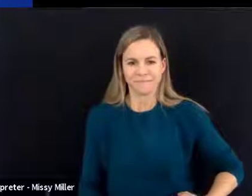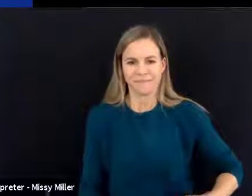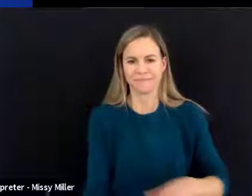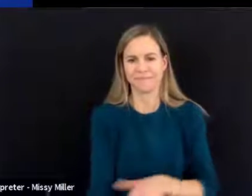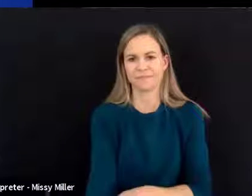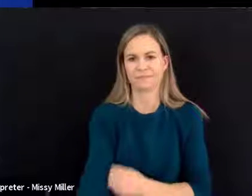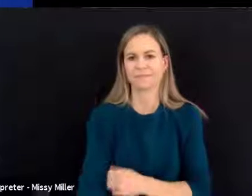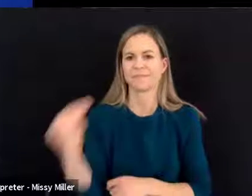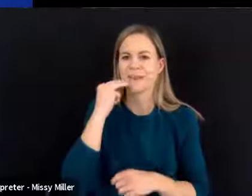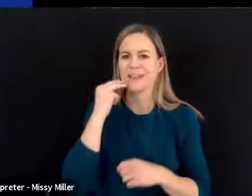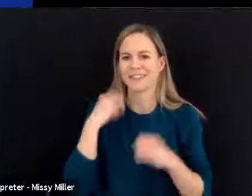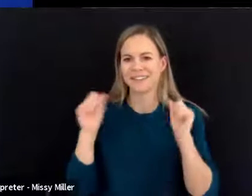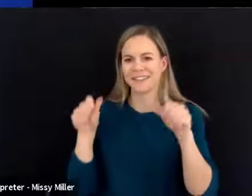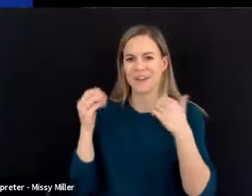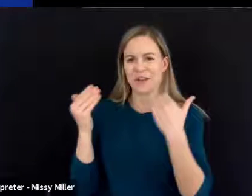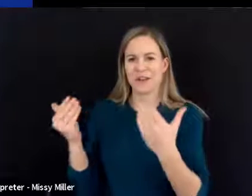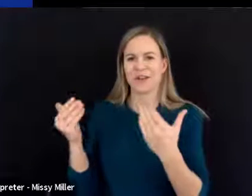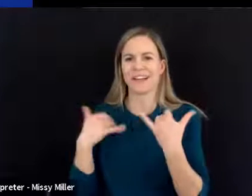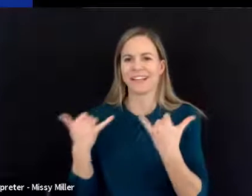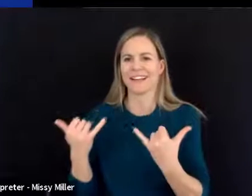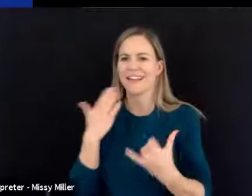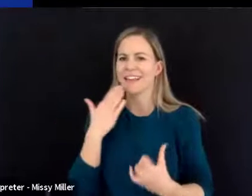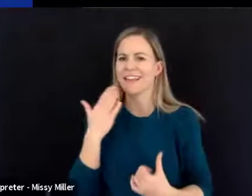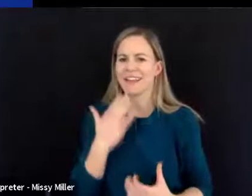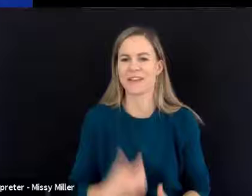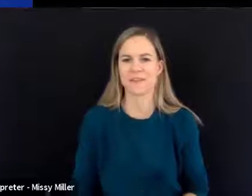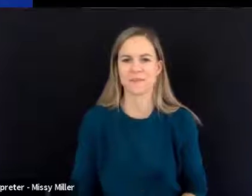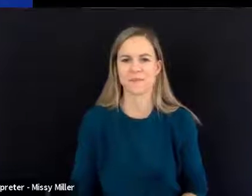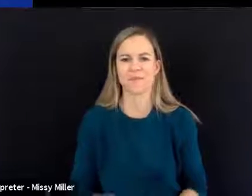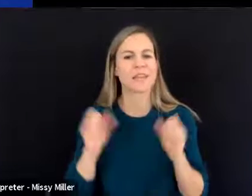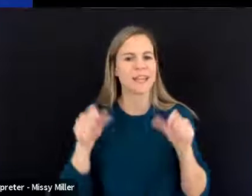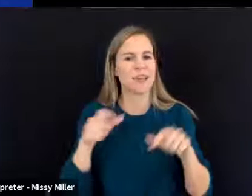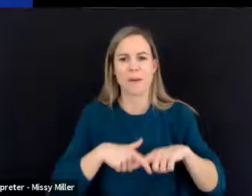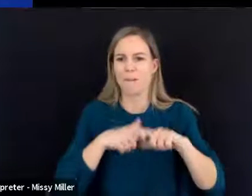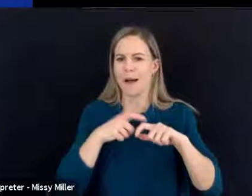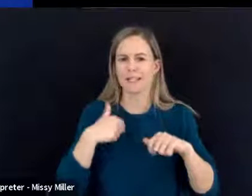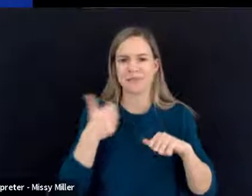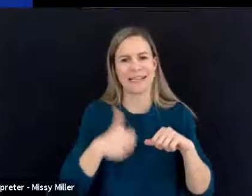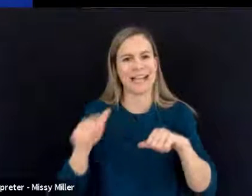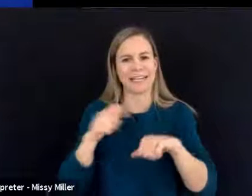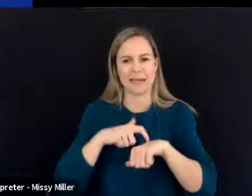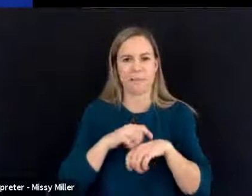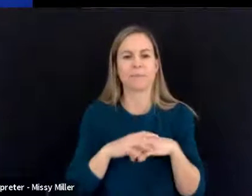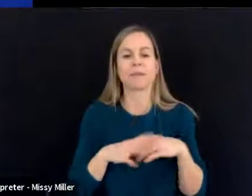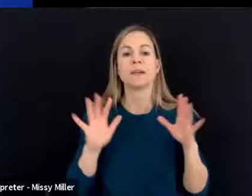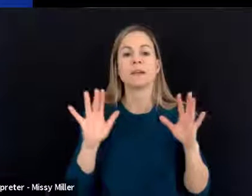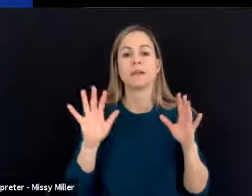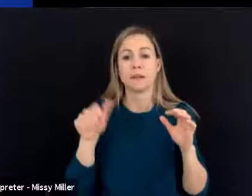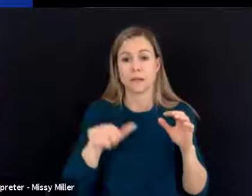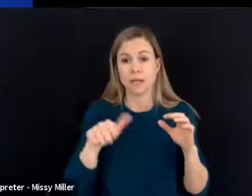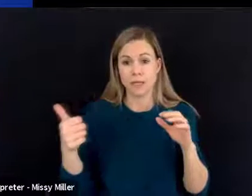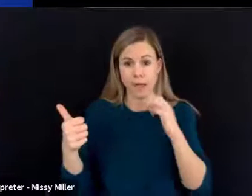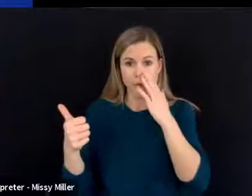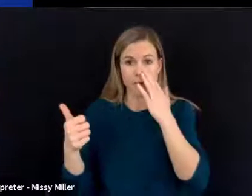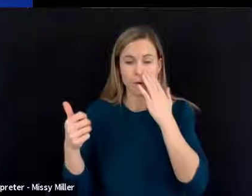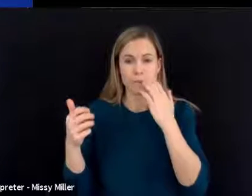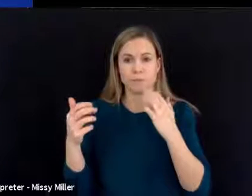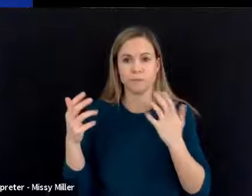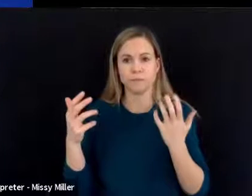All right, you're good. Thank you. Yeah, just stop me. Another element